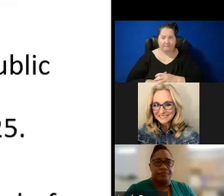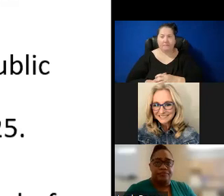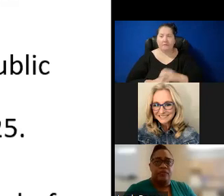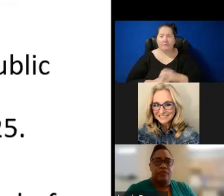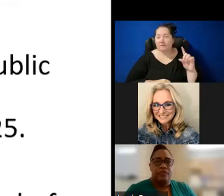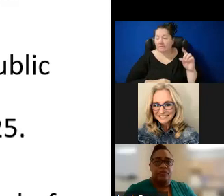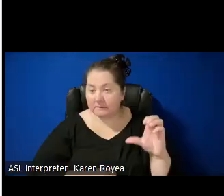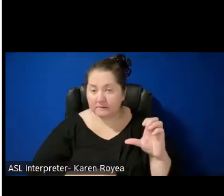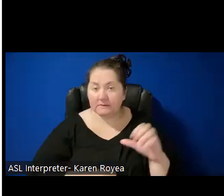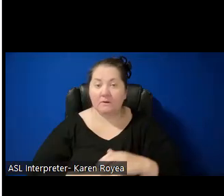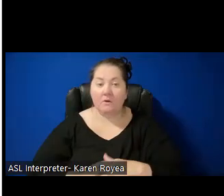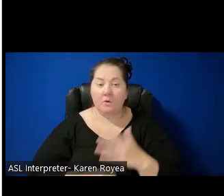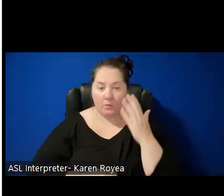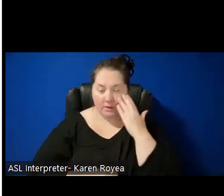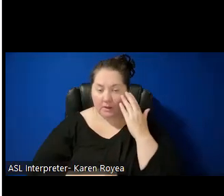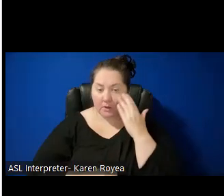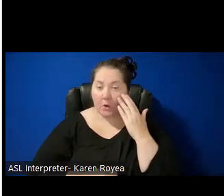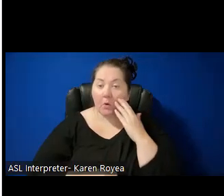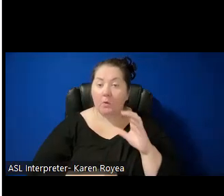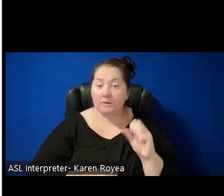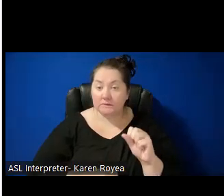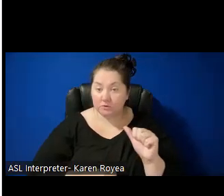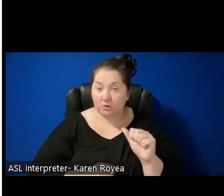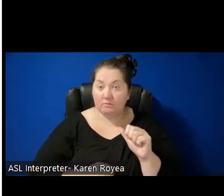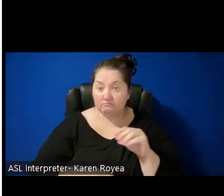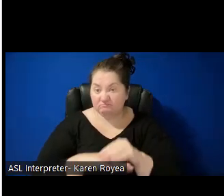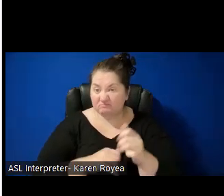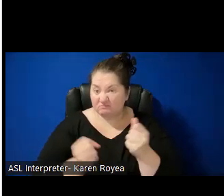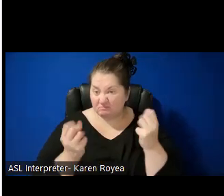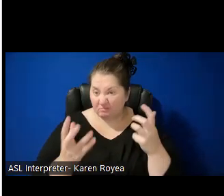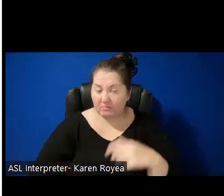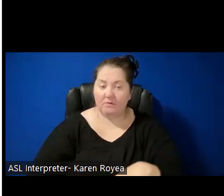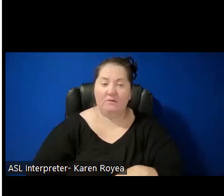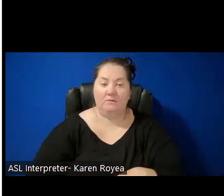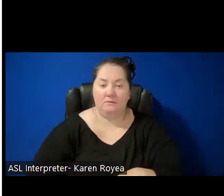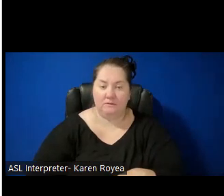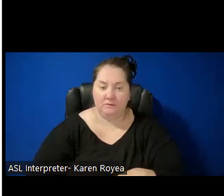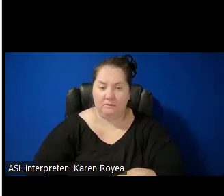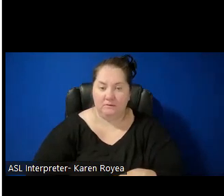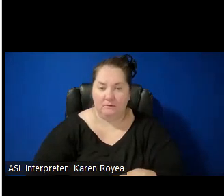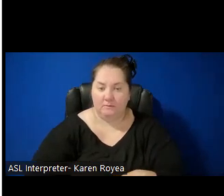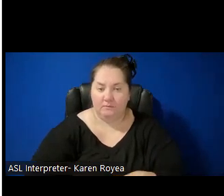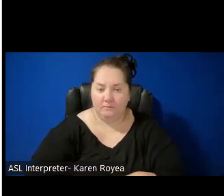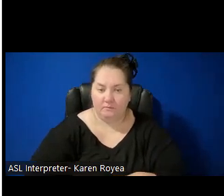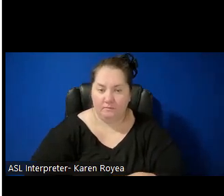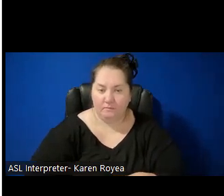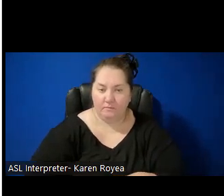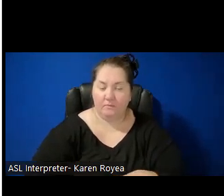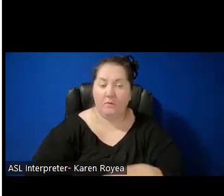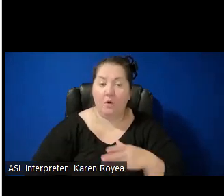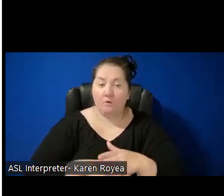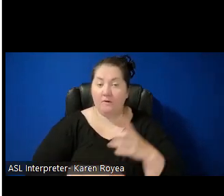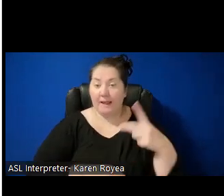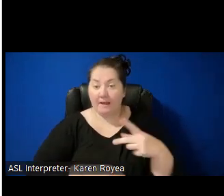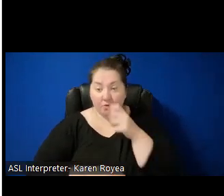CDC, we know that sexual assault affects millions, right? Over half of women and almost 1 in 3 men